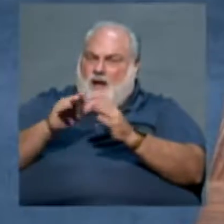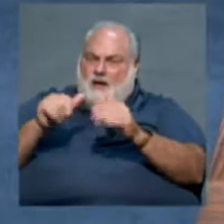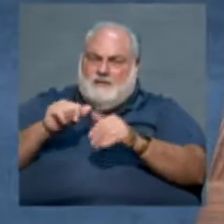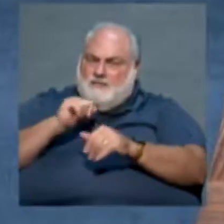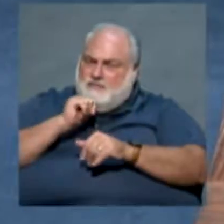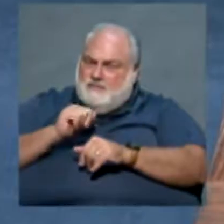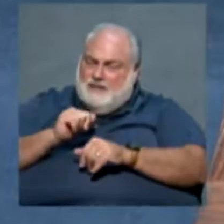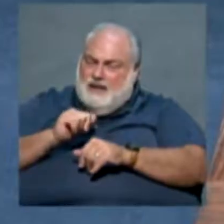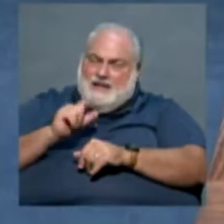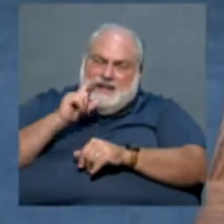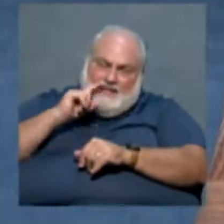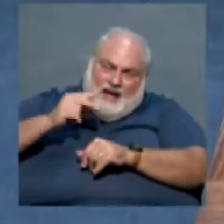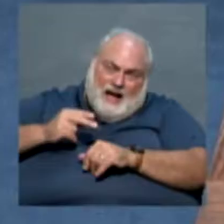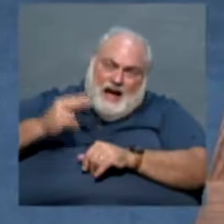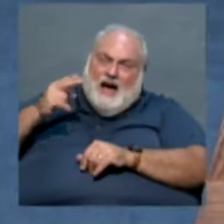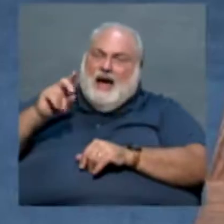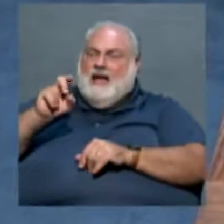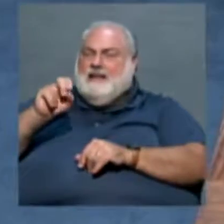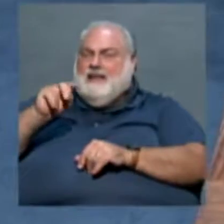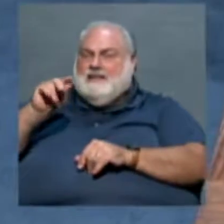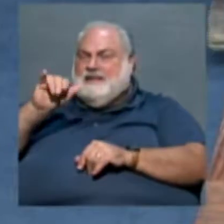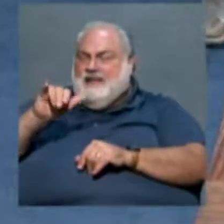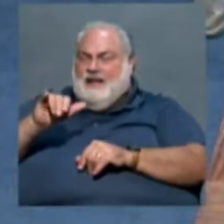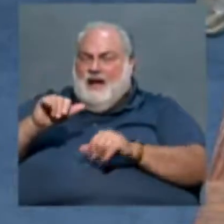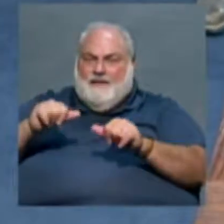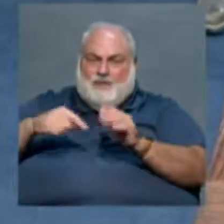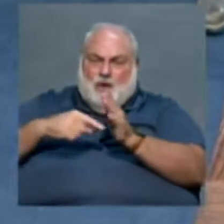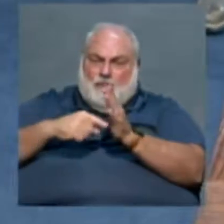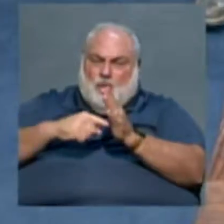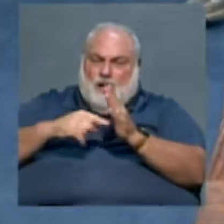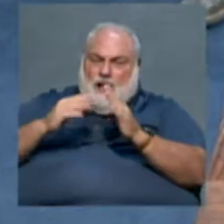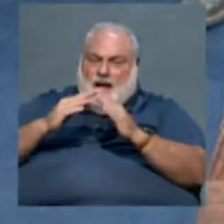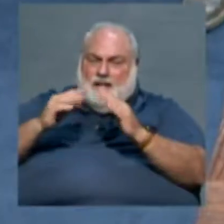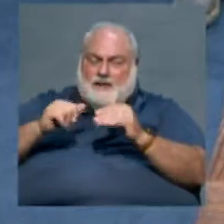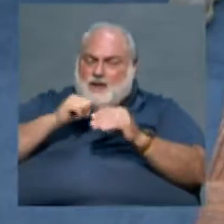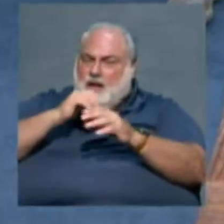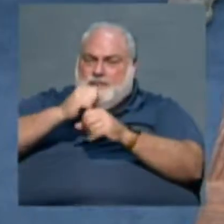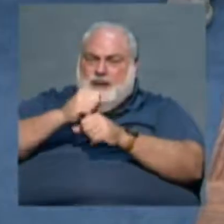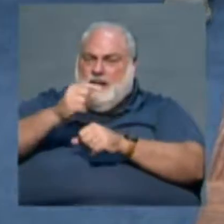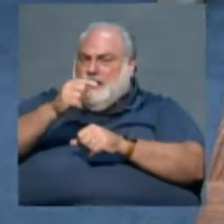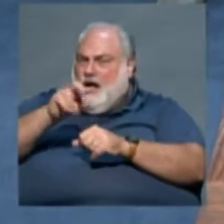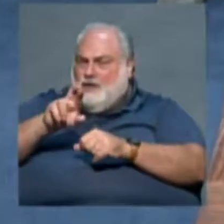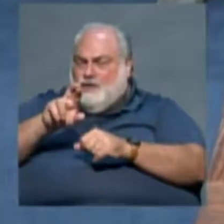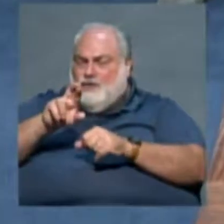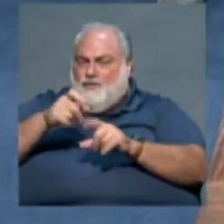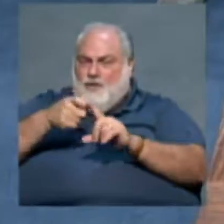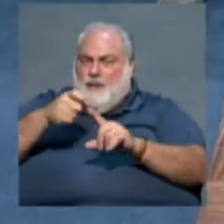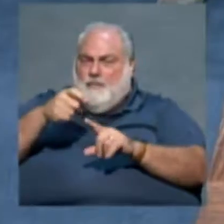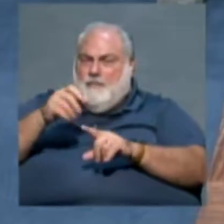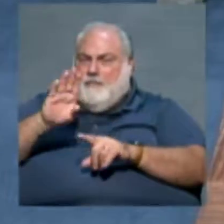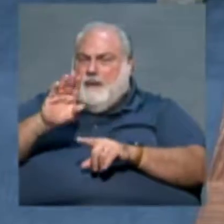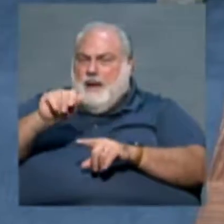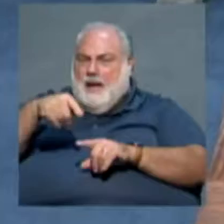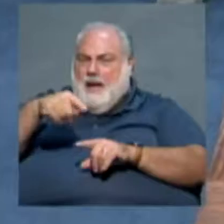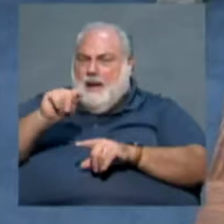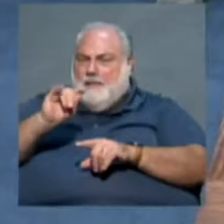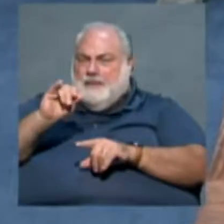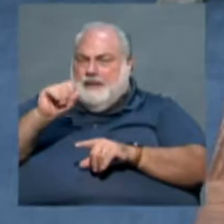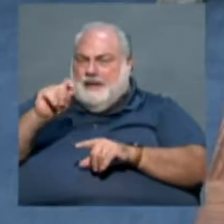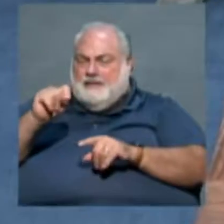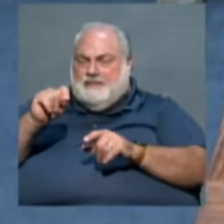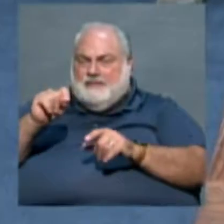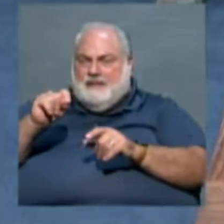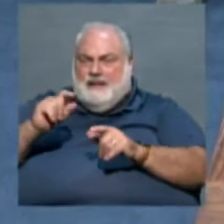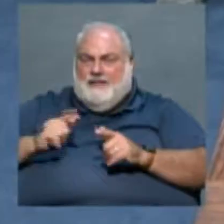not that higher density, affordable housing. You're not going to get doctors from Baptist running duplexes for $1,200 a month.